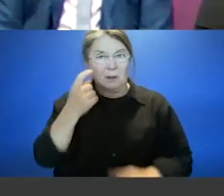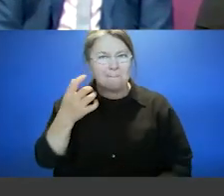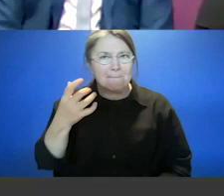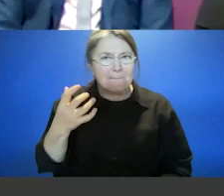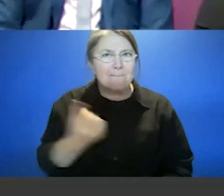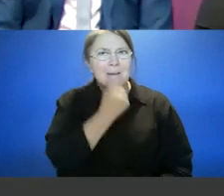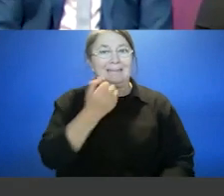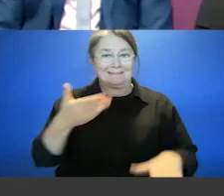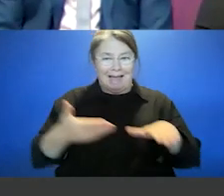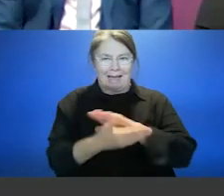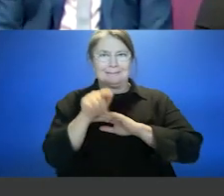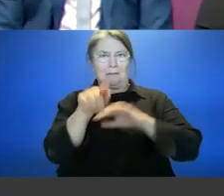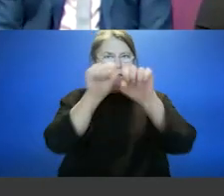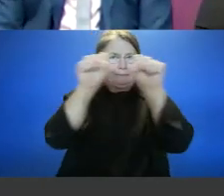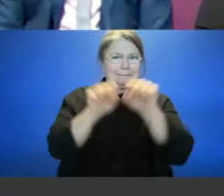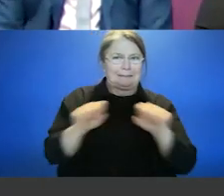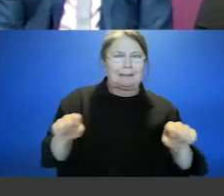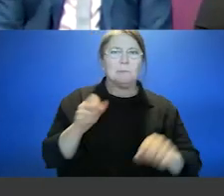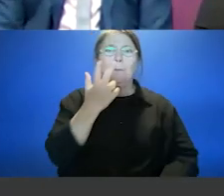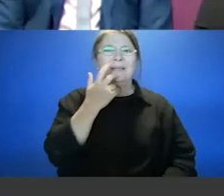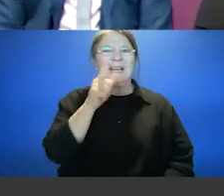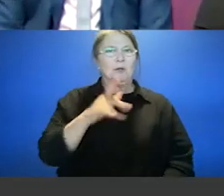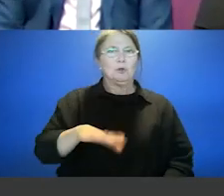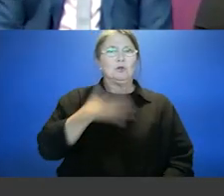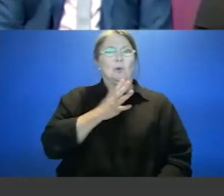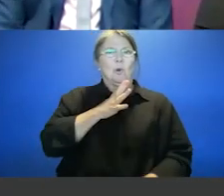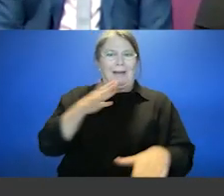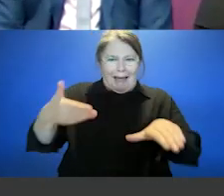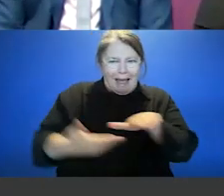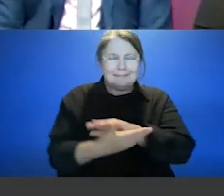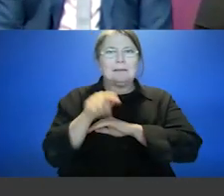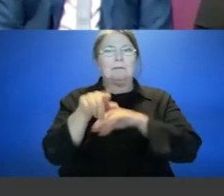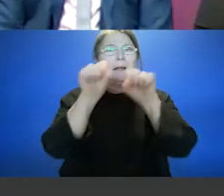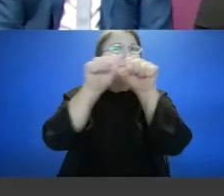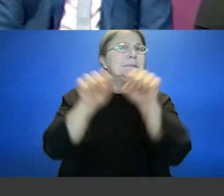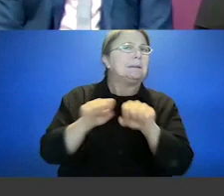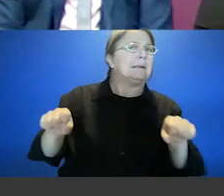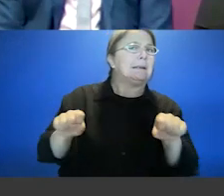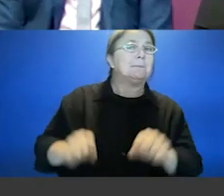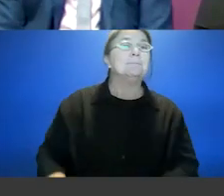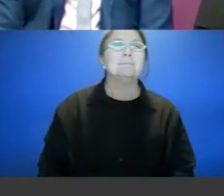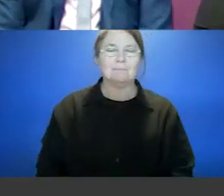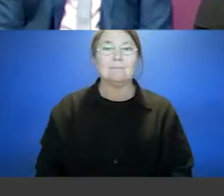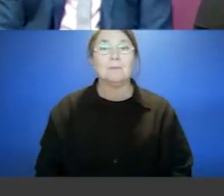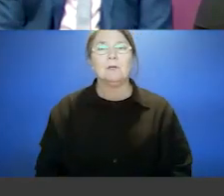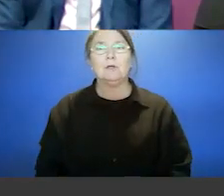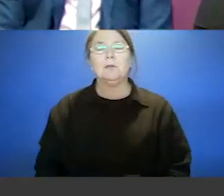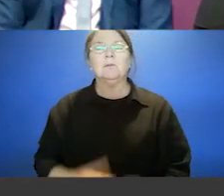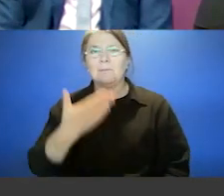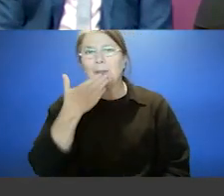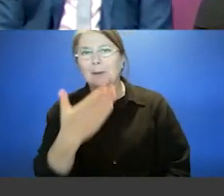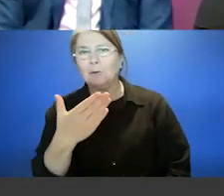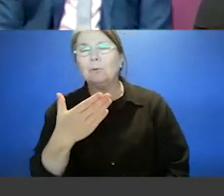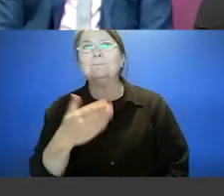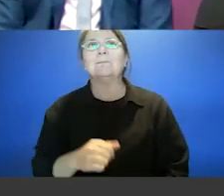scheme, and what if they don't want to be? Thanks, David. So a person can withdraw their complaint at